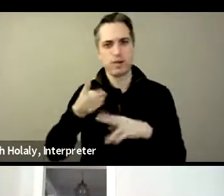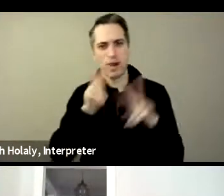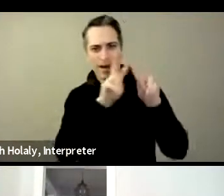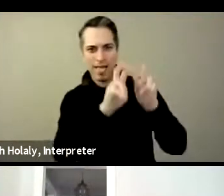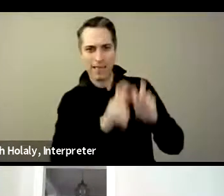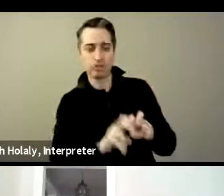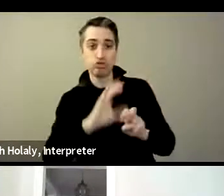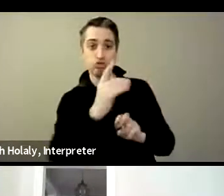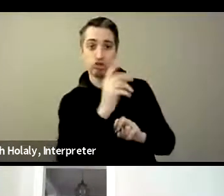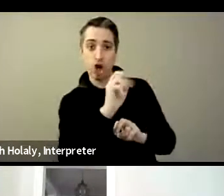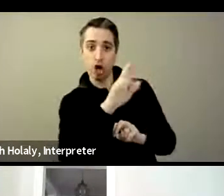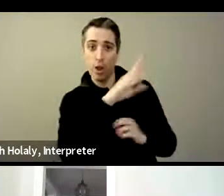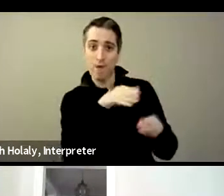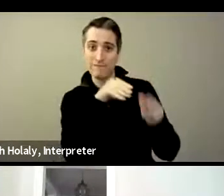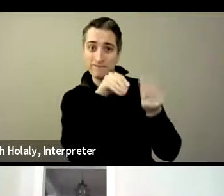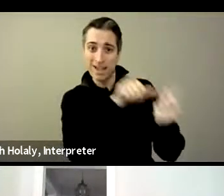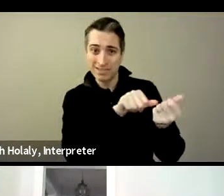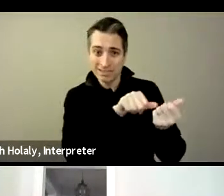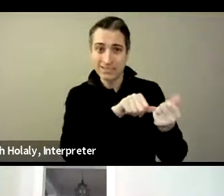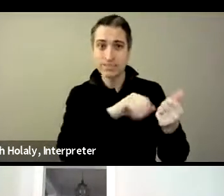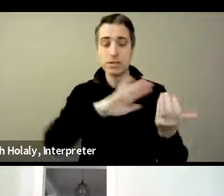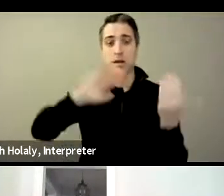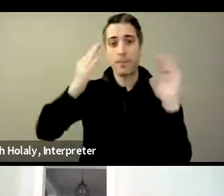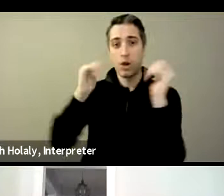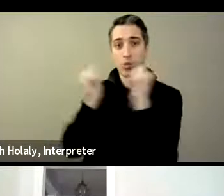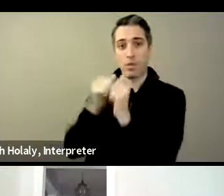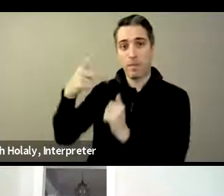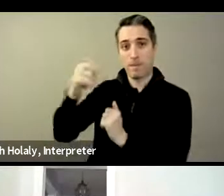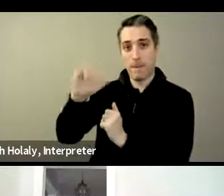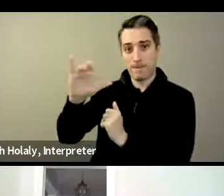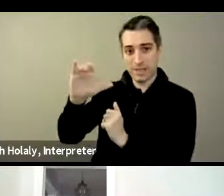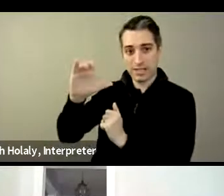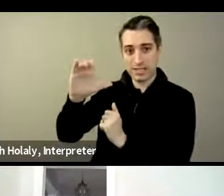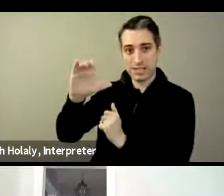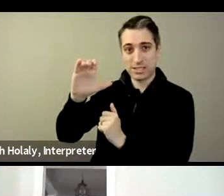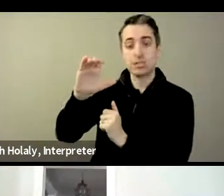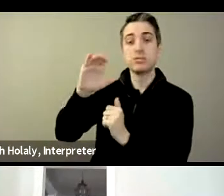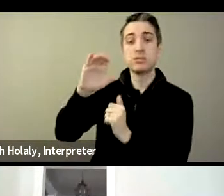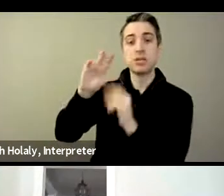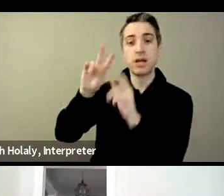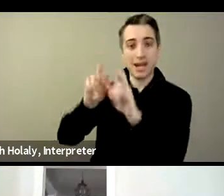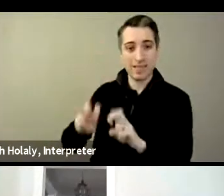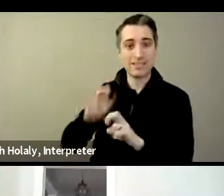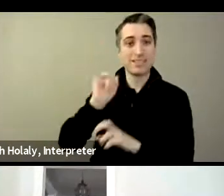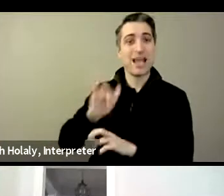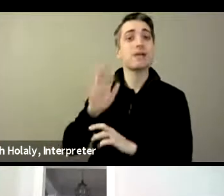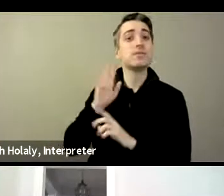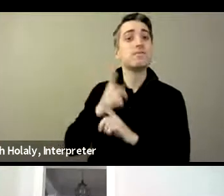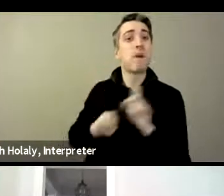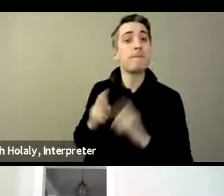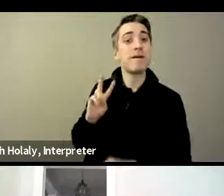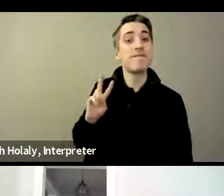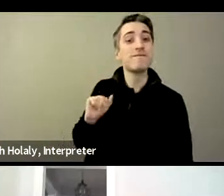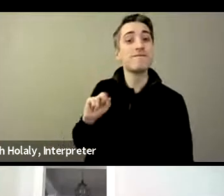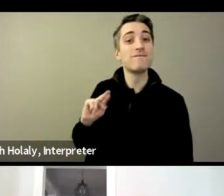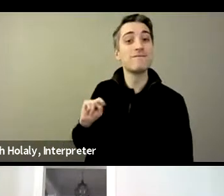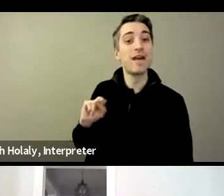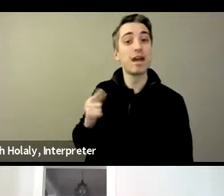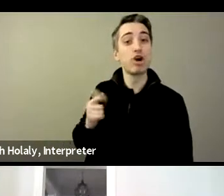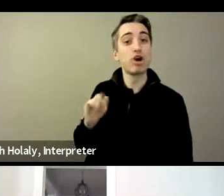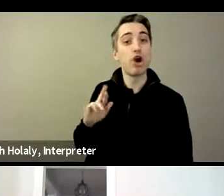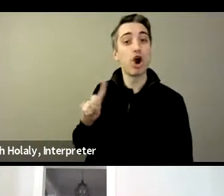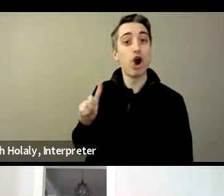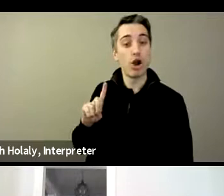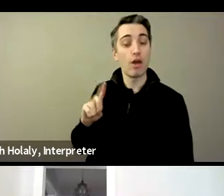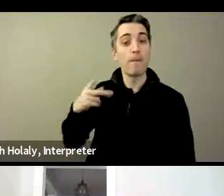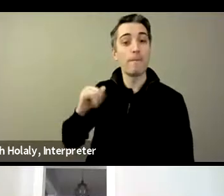compare to the traditional public school model. That analysis is being undertaken by Vanguard Public Affairs, who was the consultant